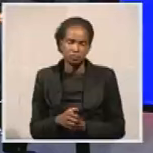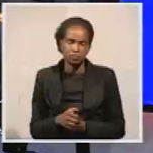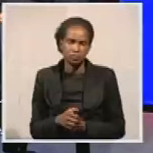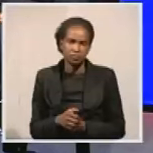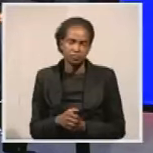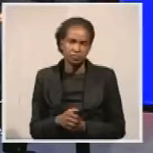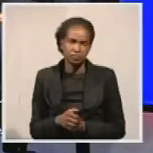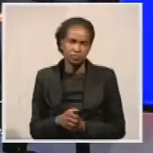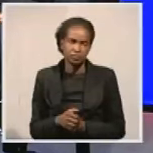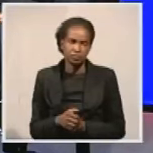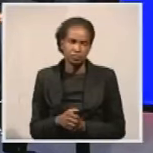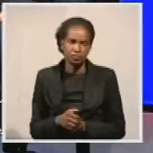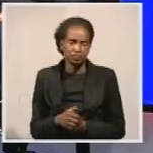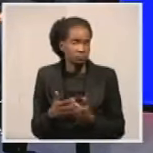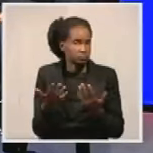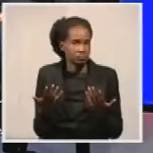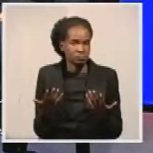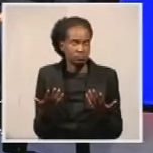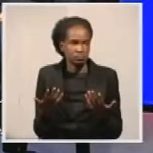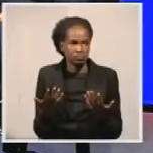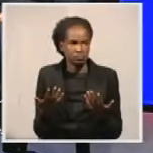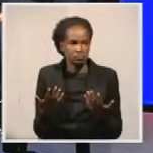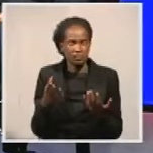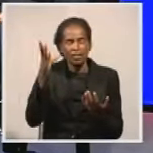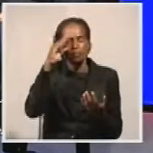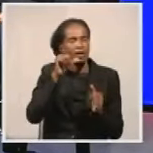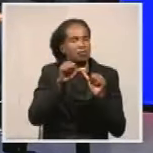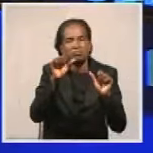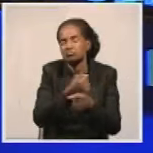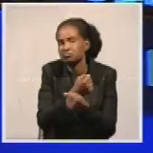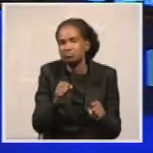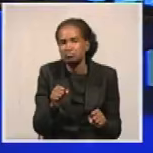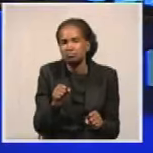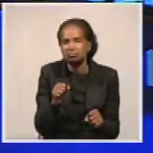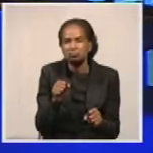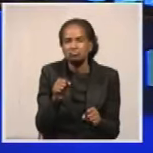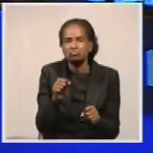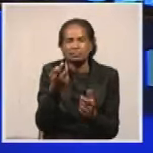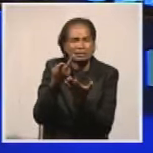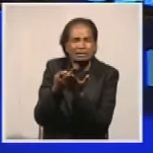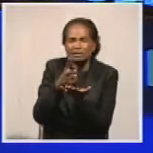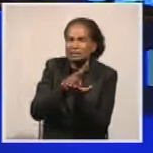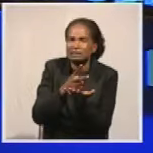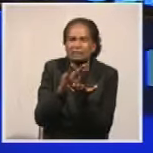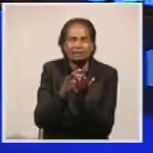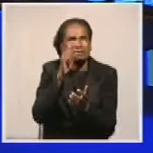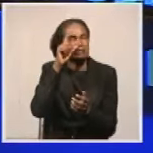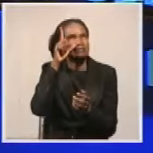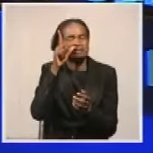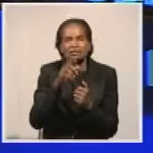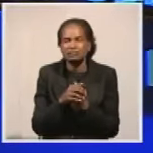Obviously, from there on, I couldn't fall asleep until the following day. And